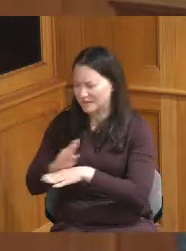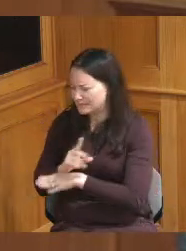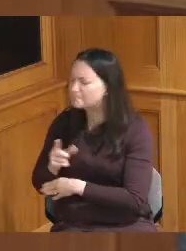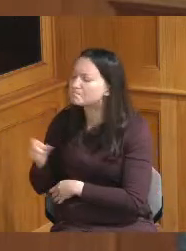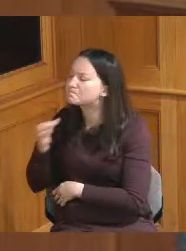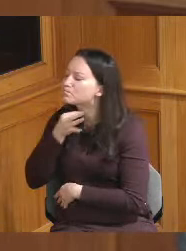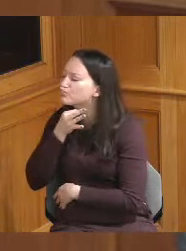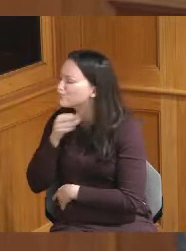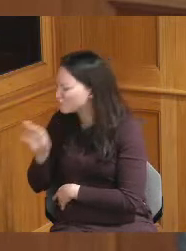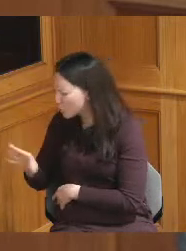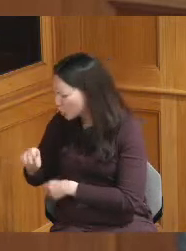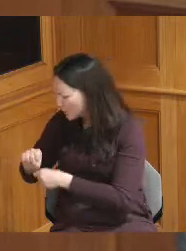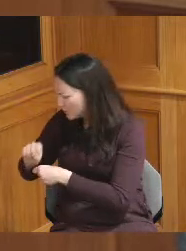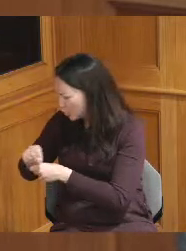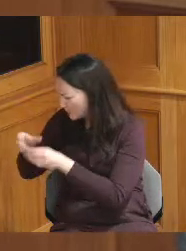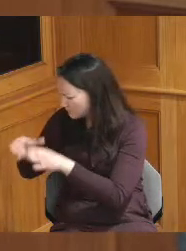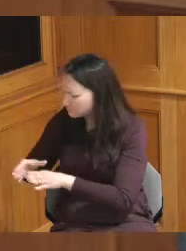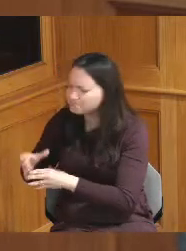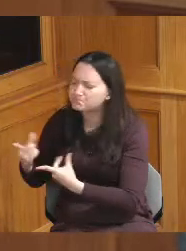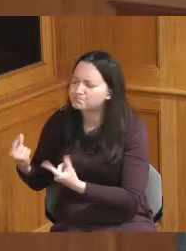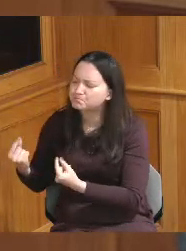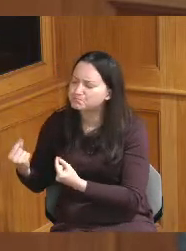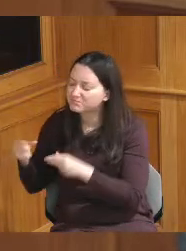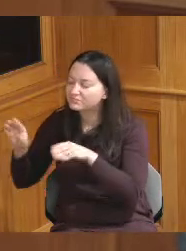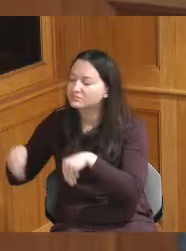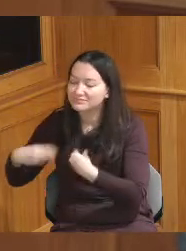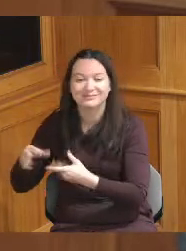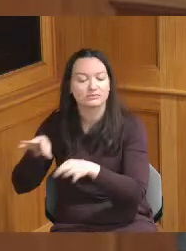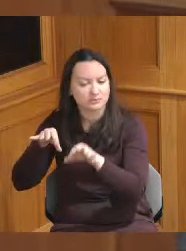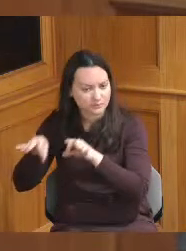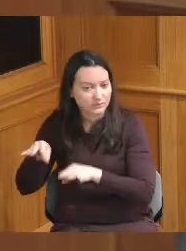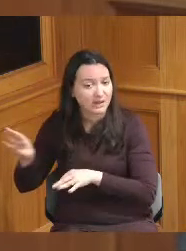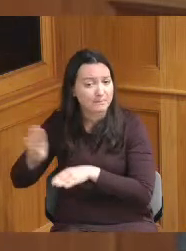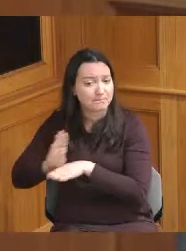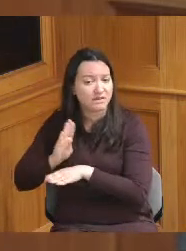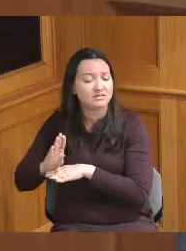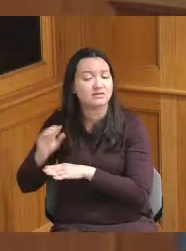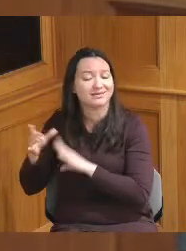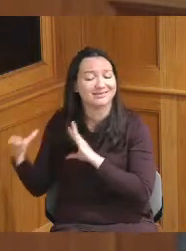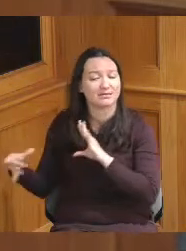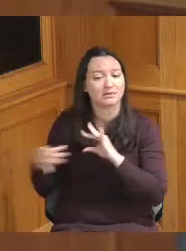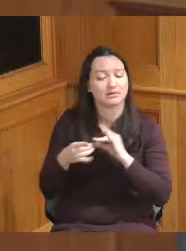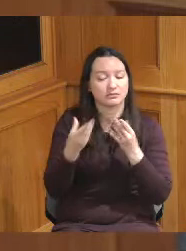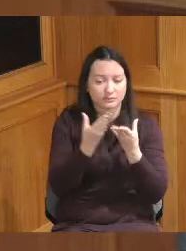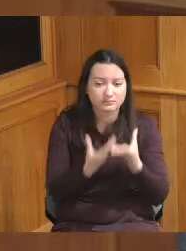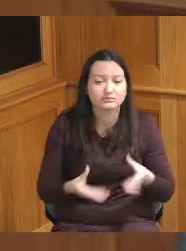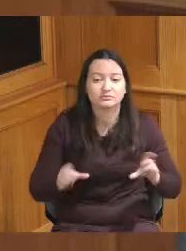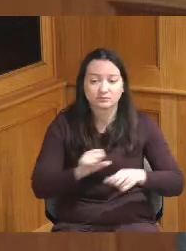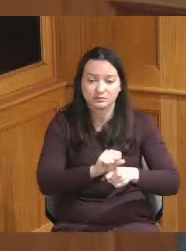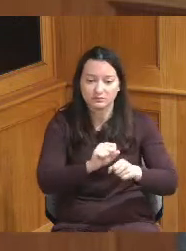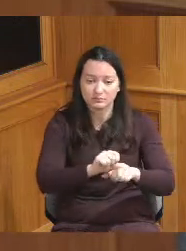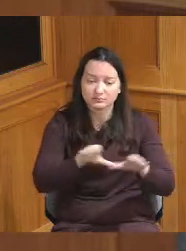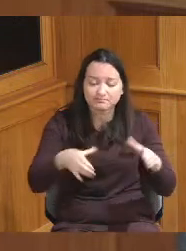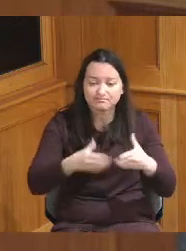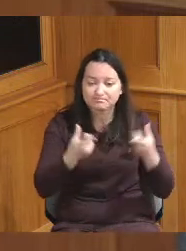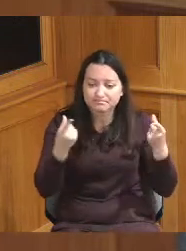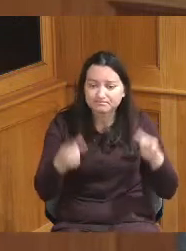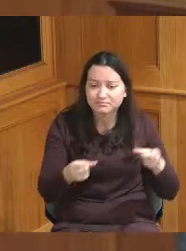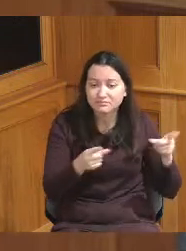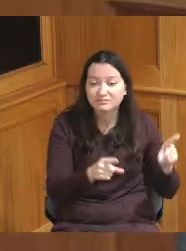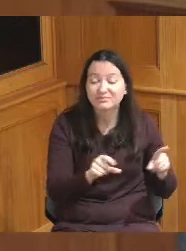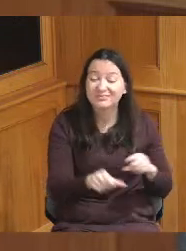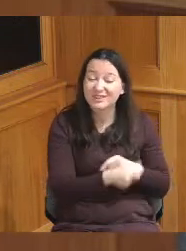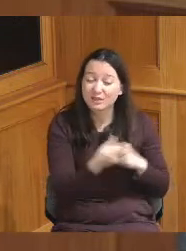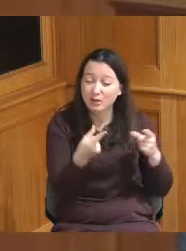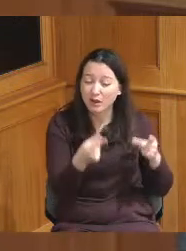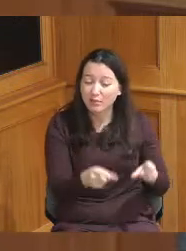more about the employer and provide additional ways the employer will connect with broader workforce initiatives. Another wonderful